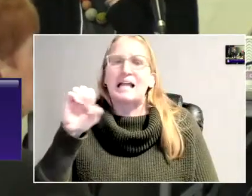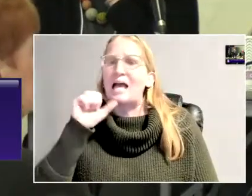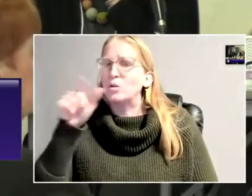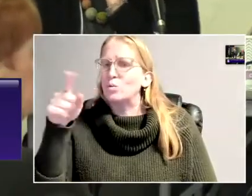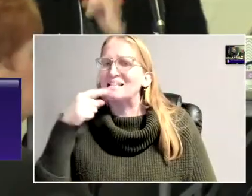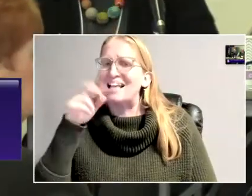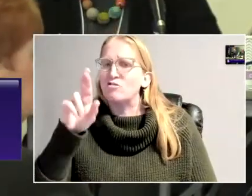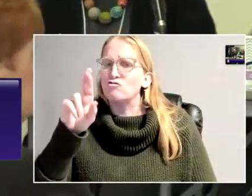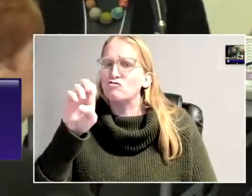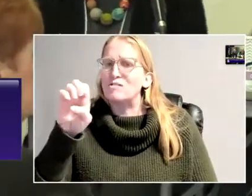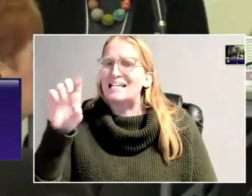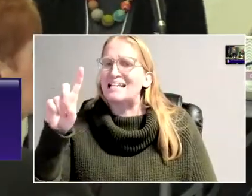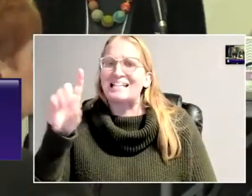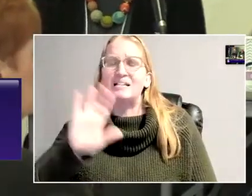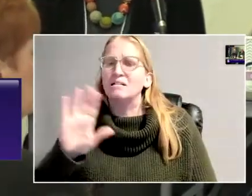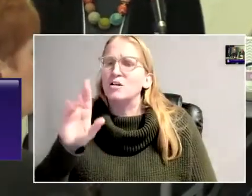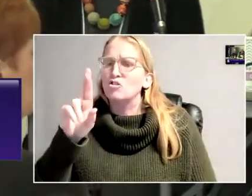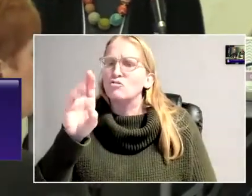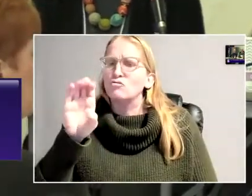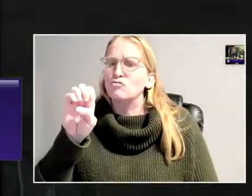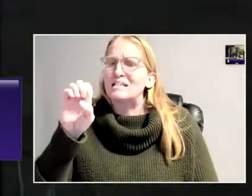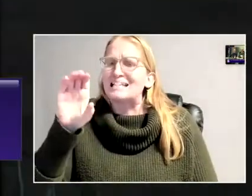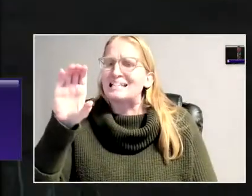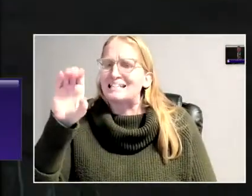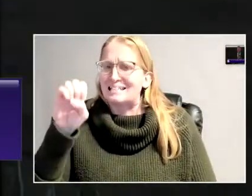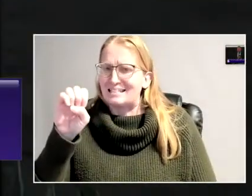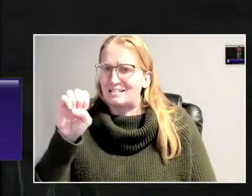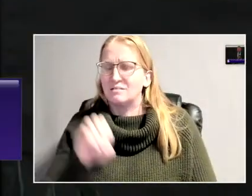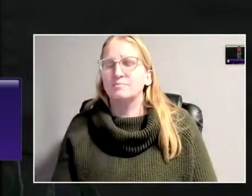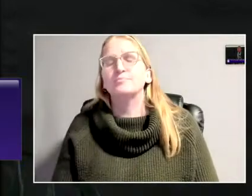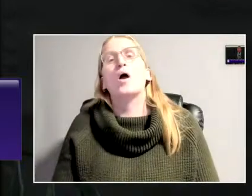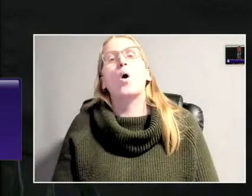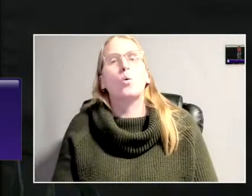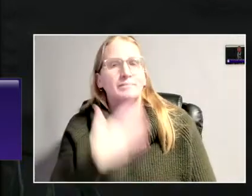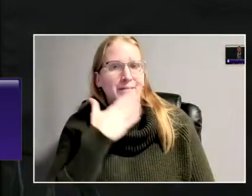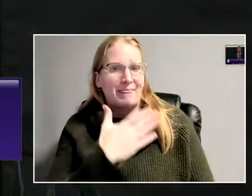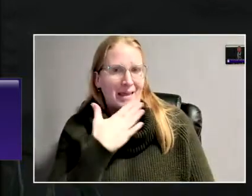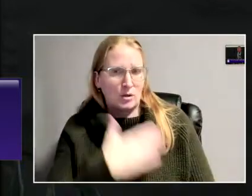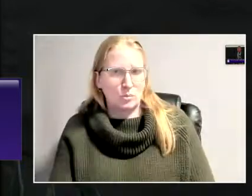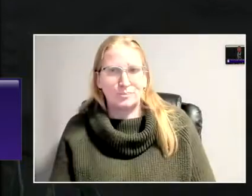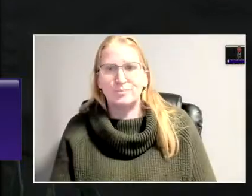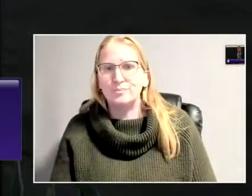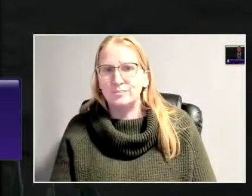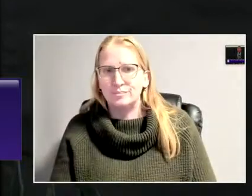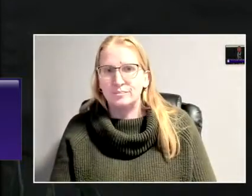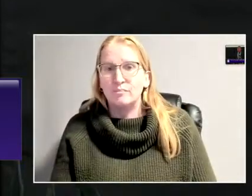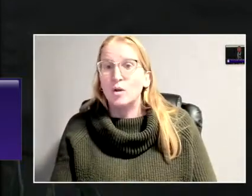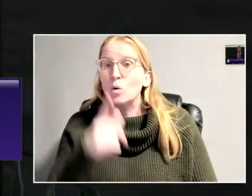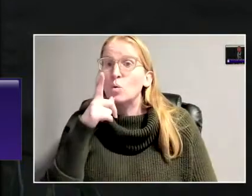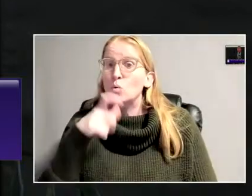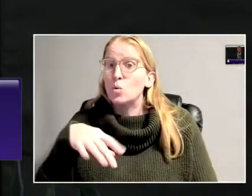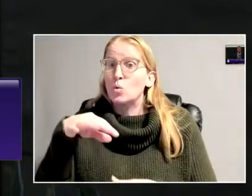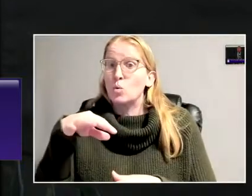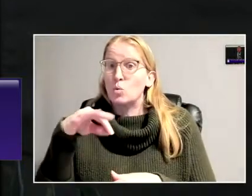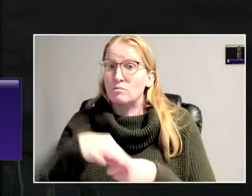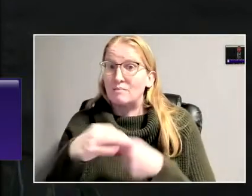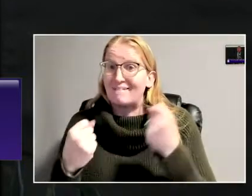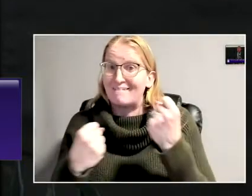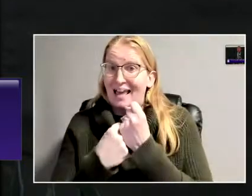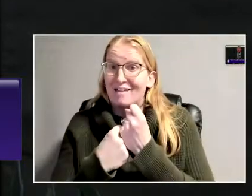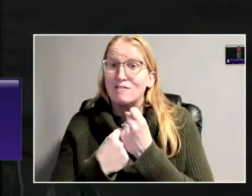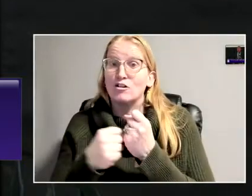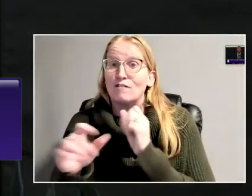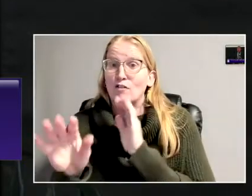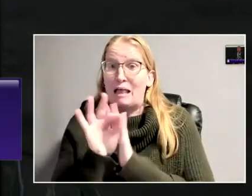Reese yep thank you thank you all those in favor of electing those eight